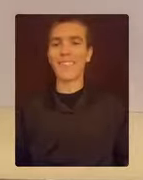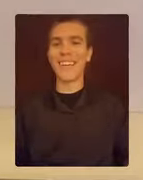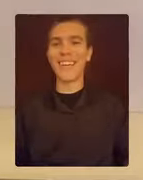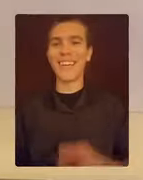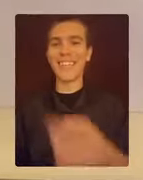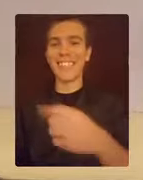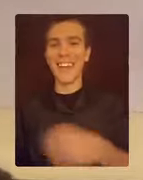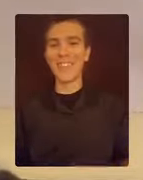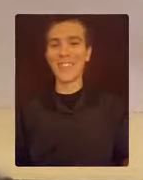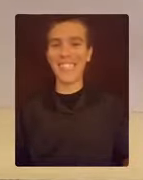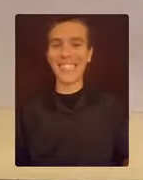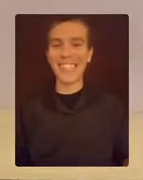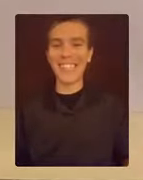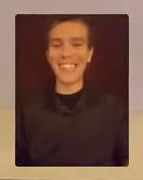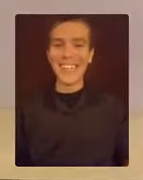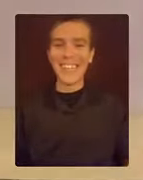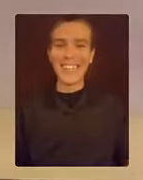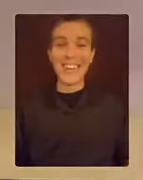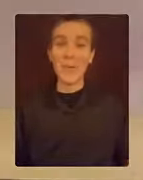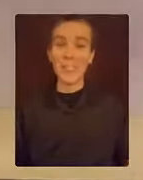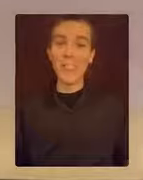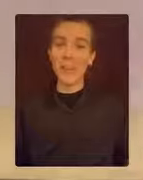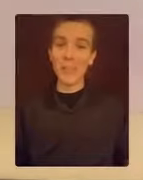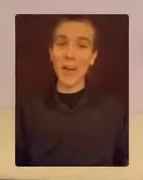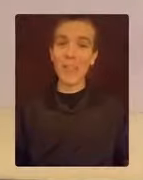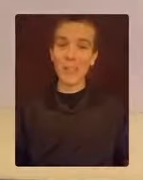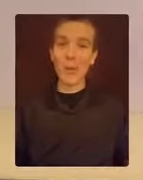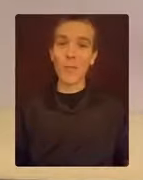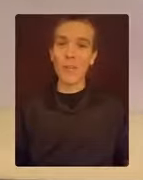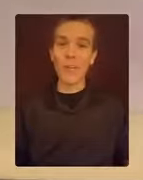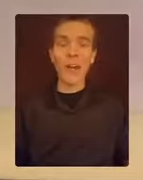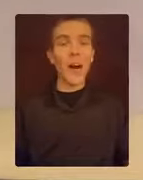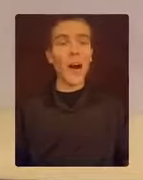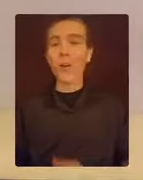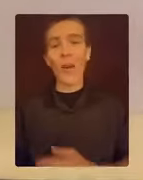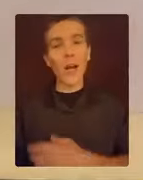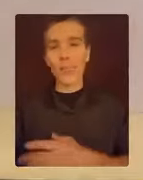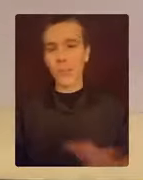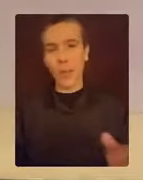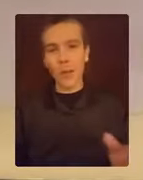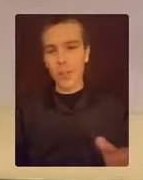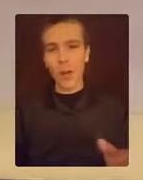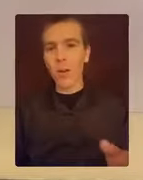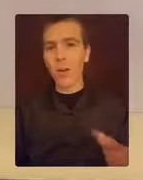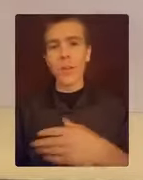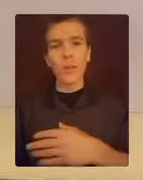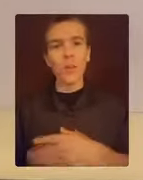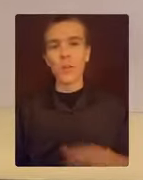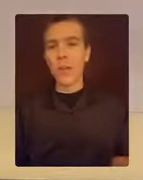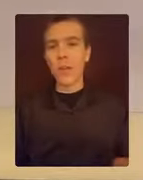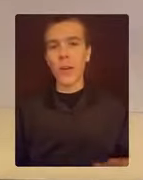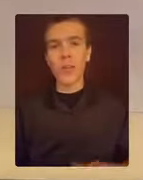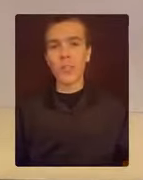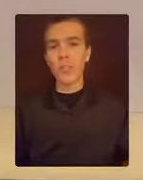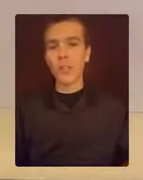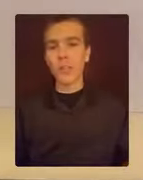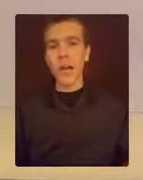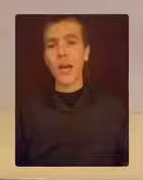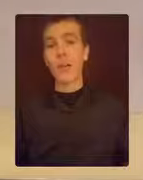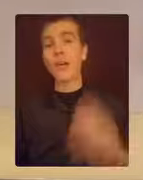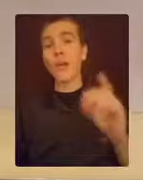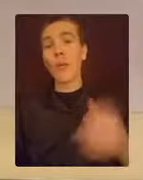Robert said he heard his name from the kitchen. Yeah, we talking about you over here. All kinds of dirty talk. You should hear it. It's